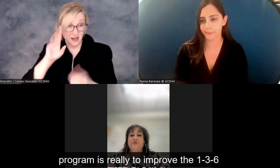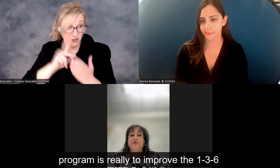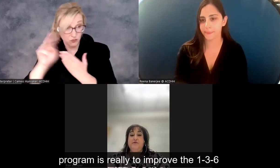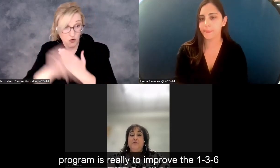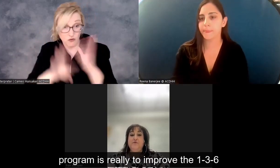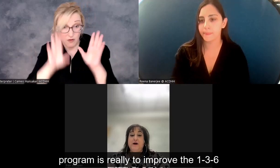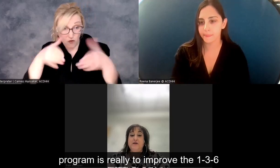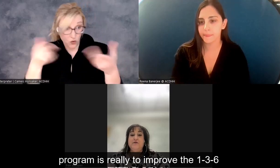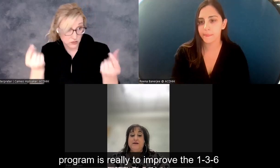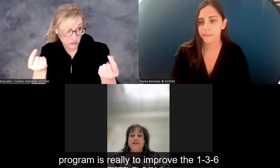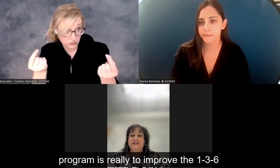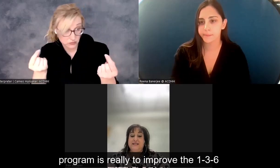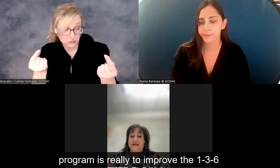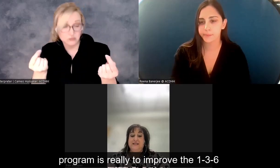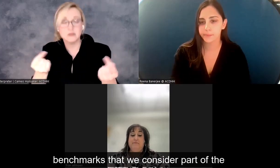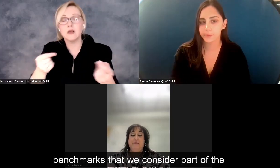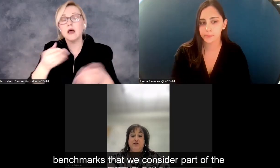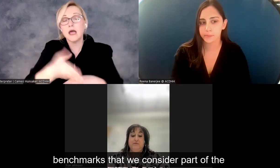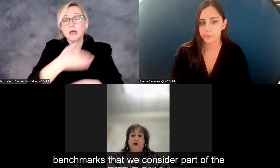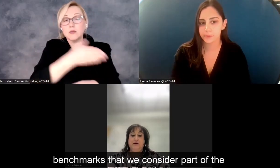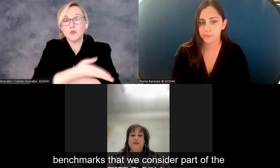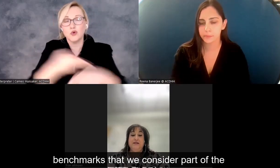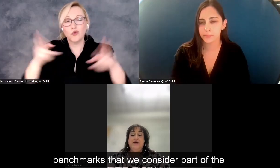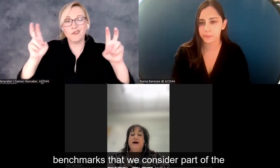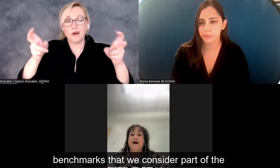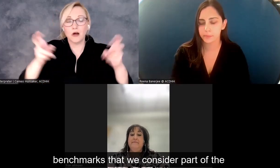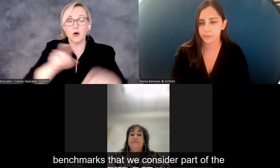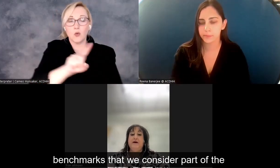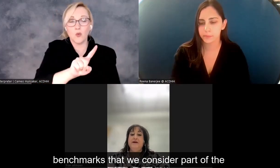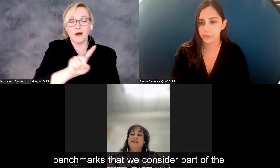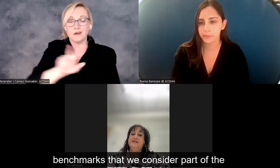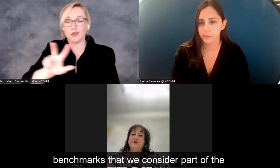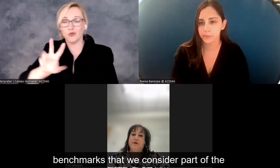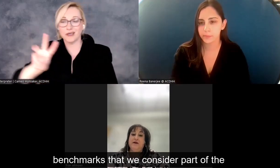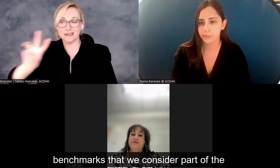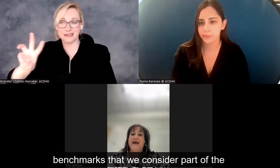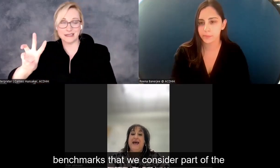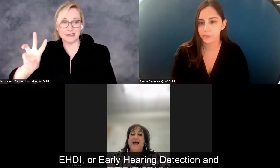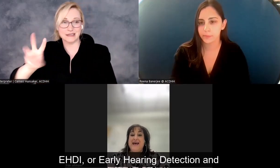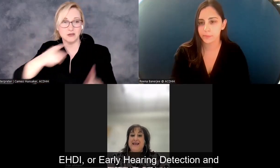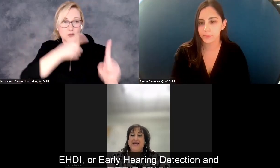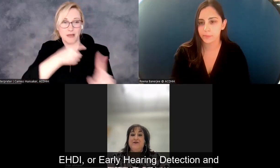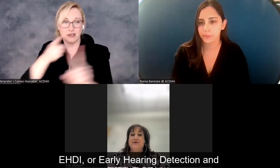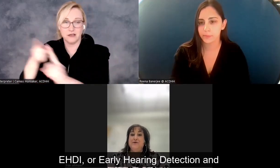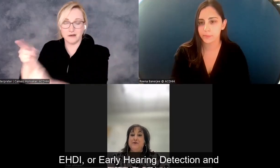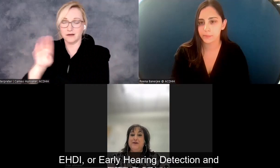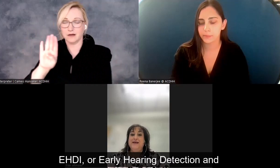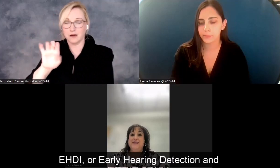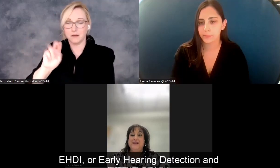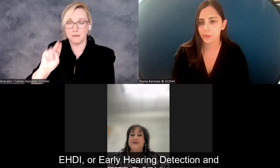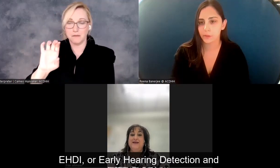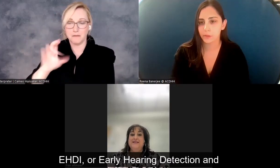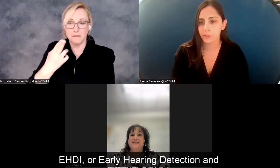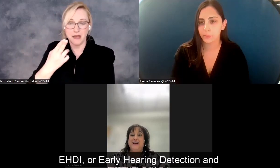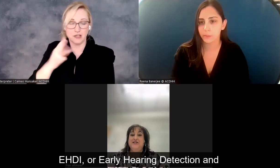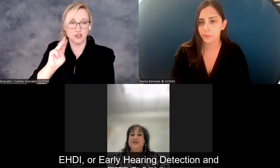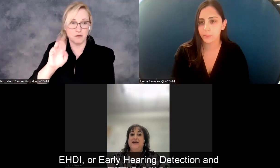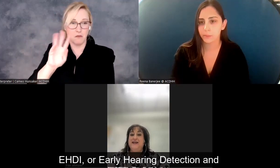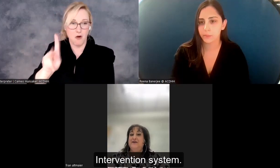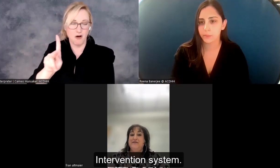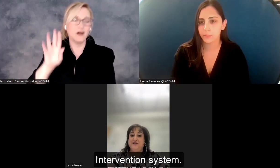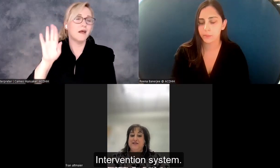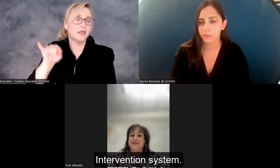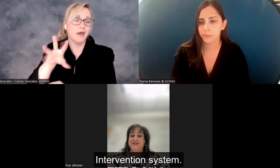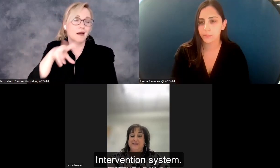to improve the 136 benchmarks that we consider part of the EHDI, or Early Hearing Detection